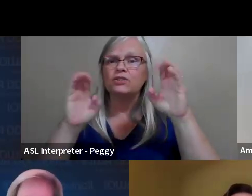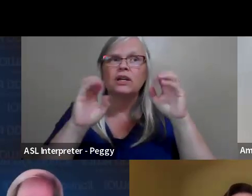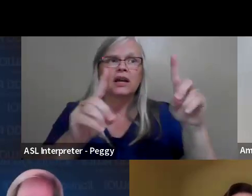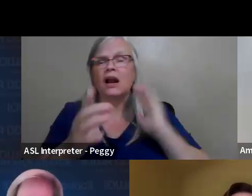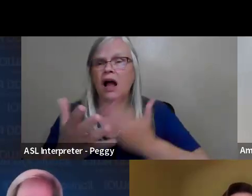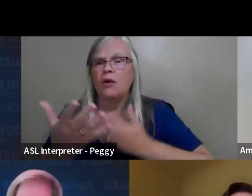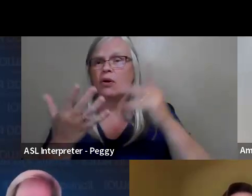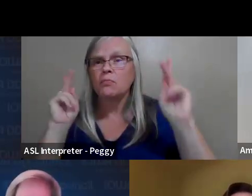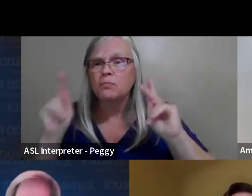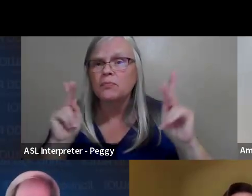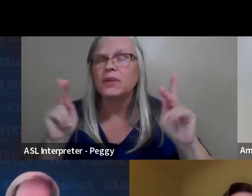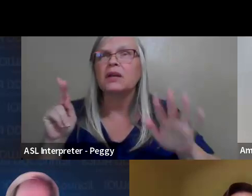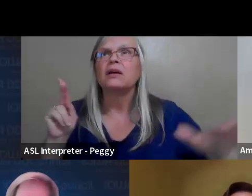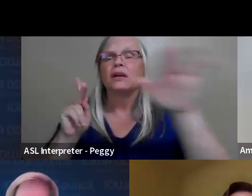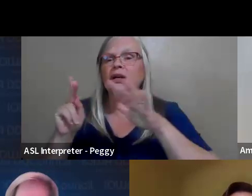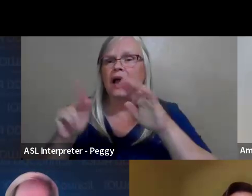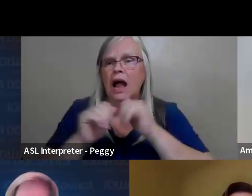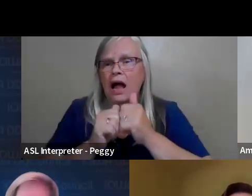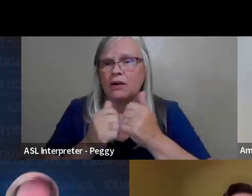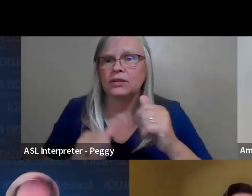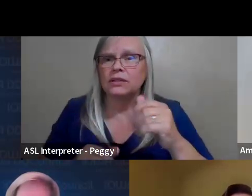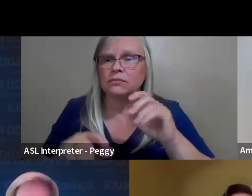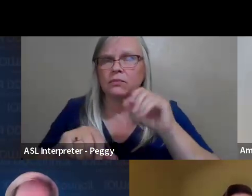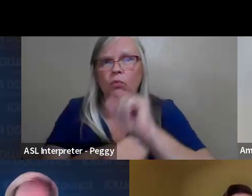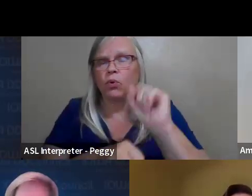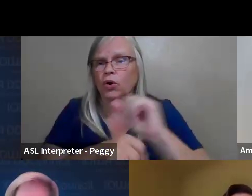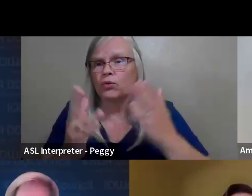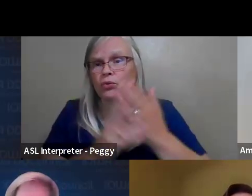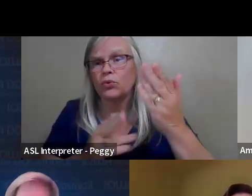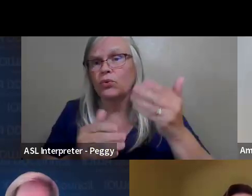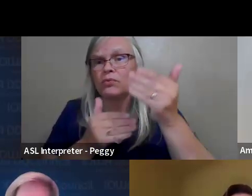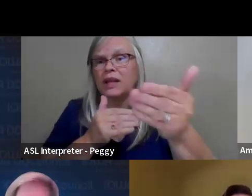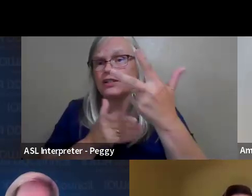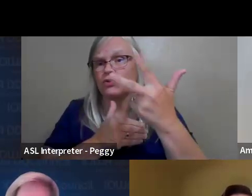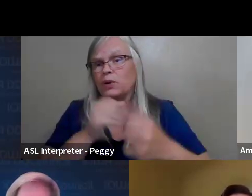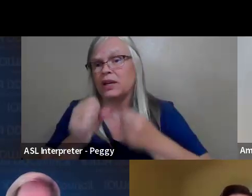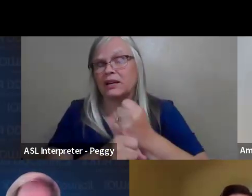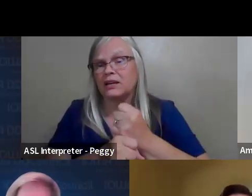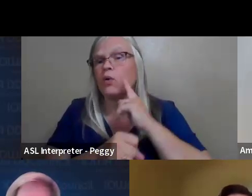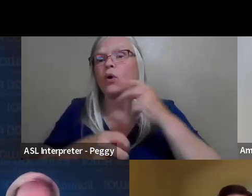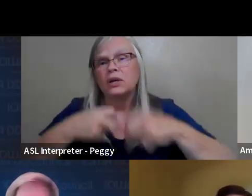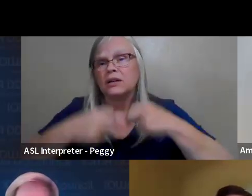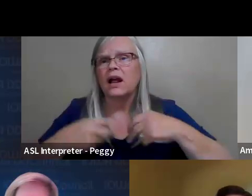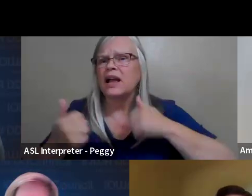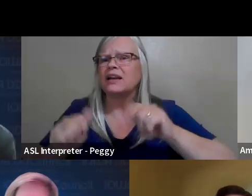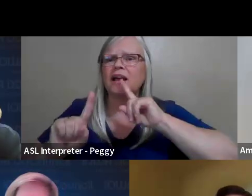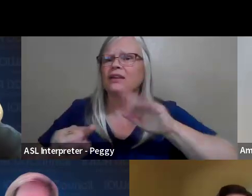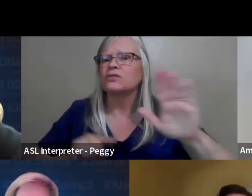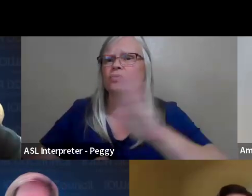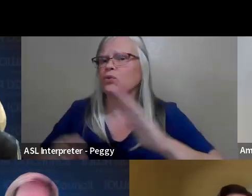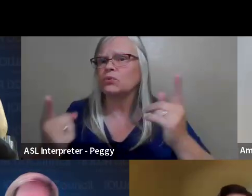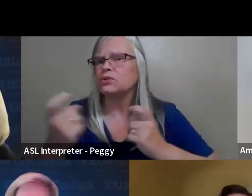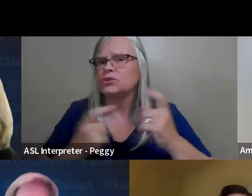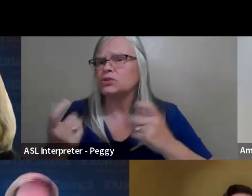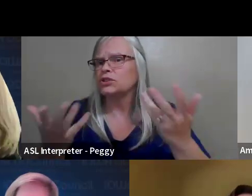population and to help them navigate through the next 3 years, which will be difficult. So I'm happy to answer any questions about that as